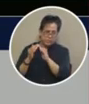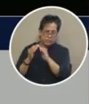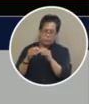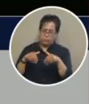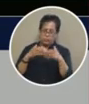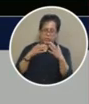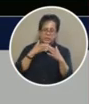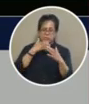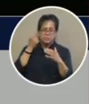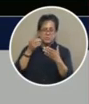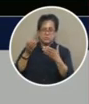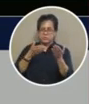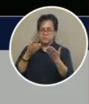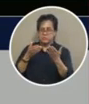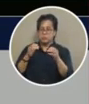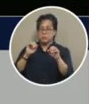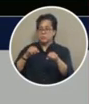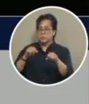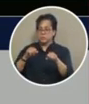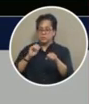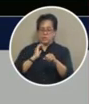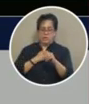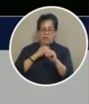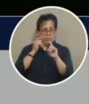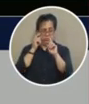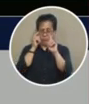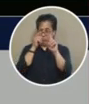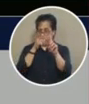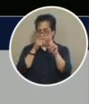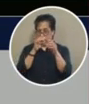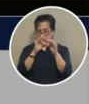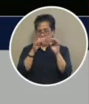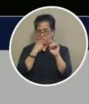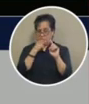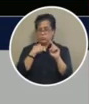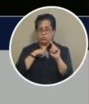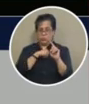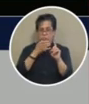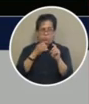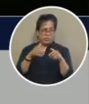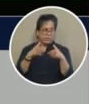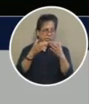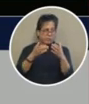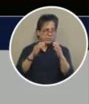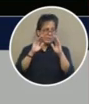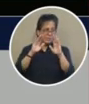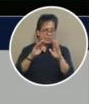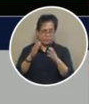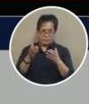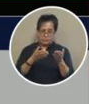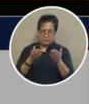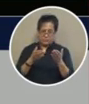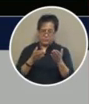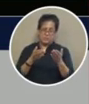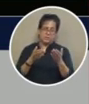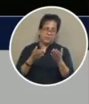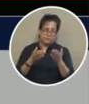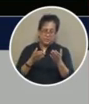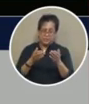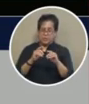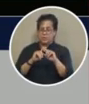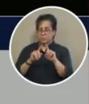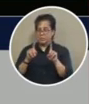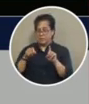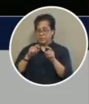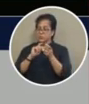providing the best services that we can, as our mission statement states, that we want to deliver exceptional services. However, we're going to have